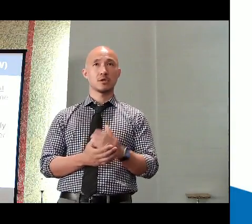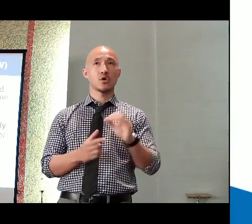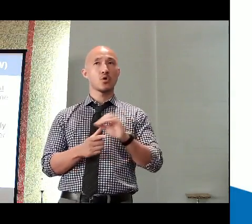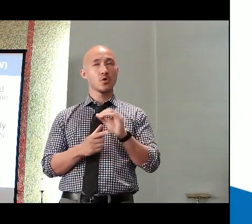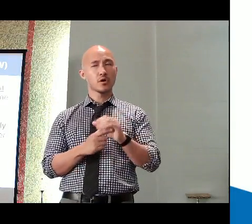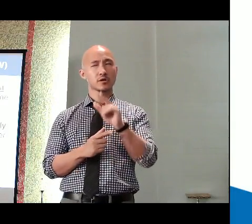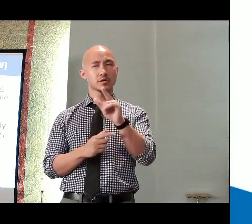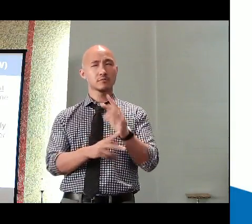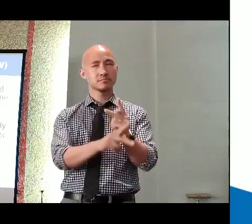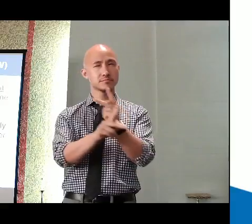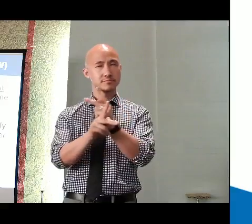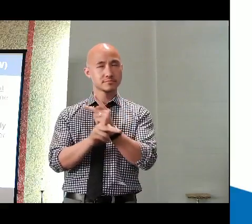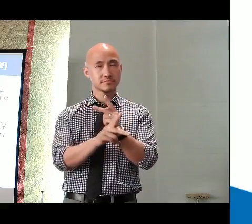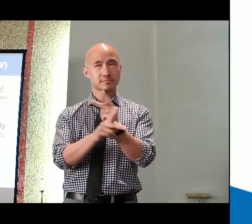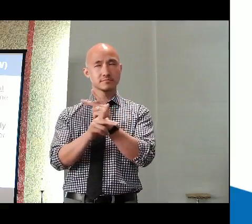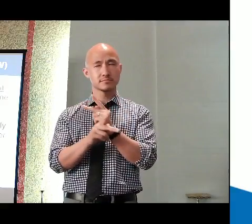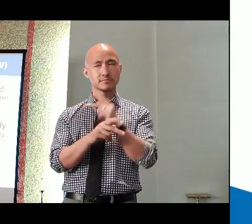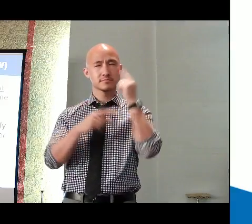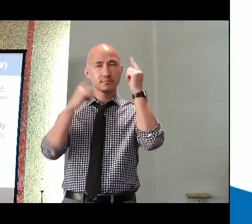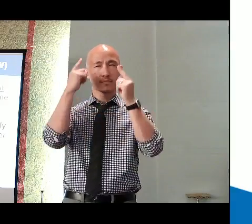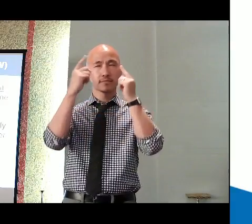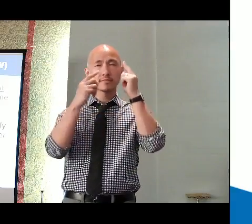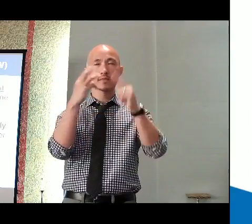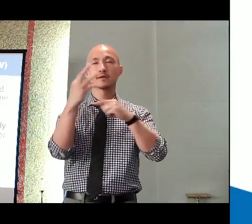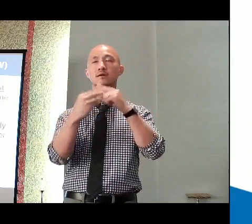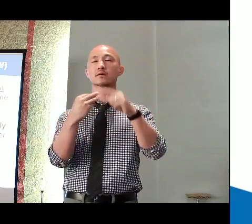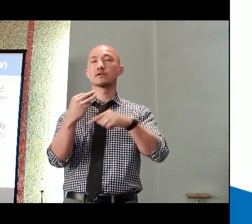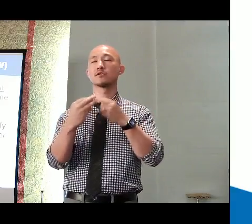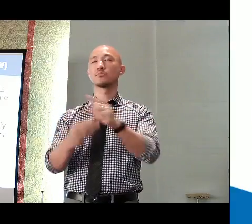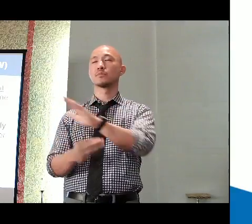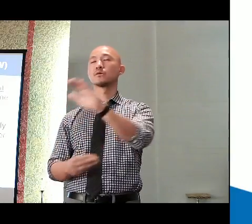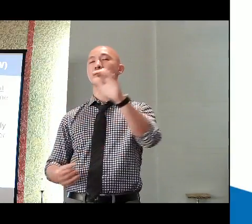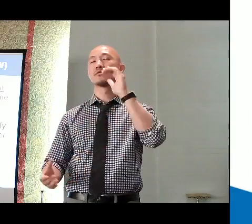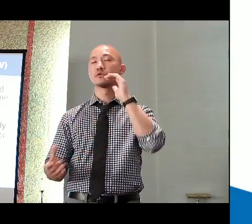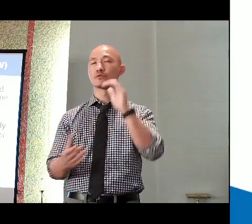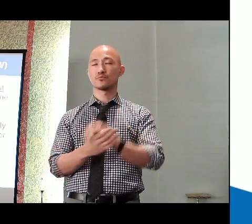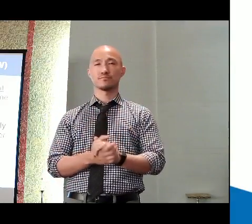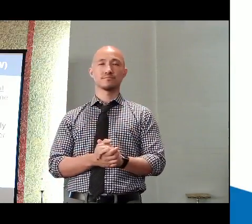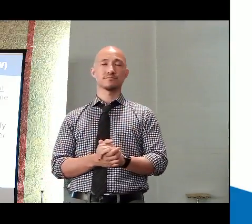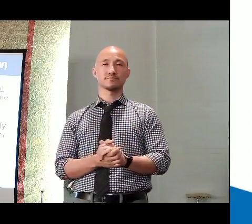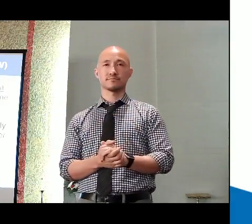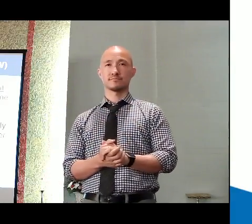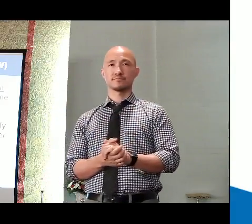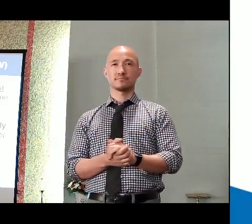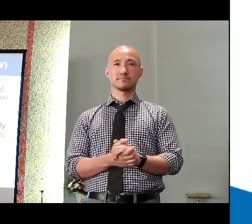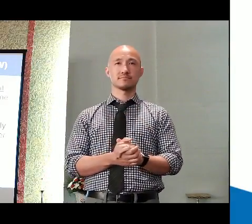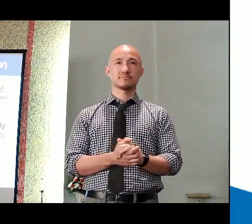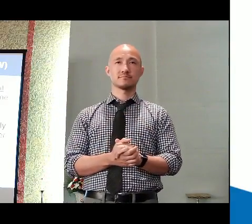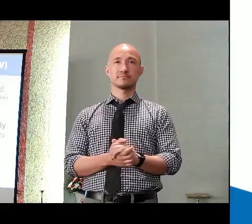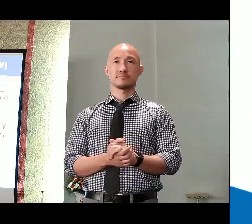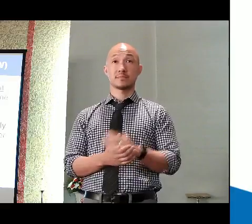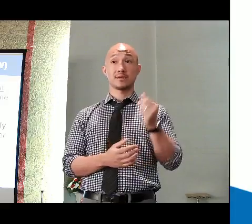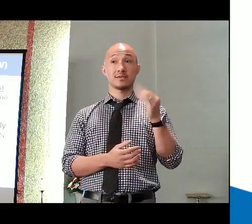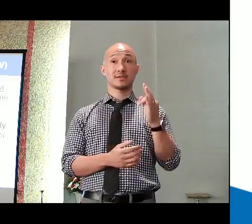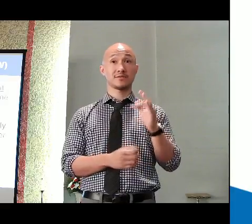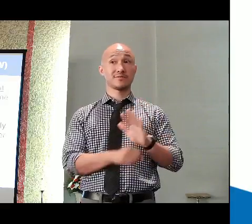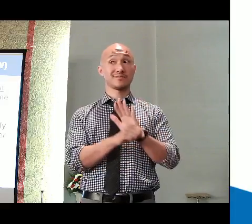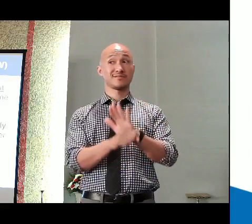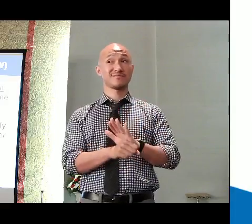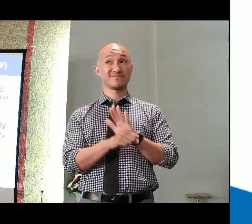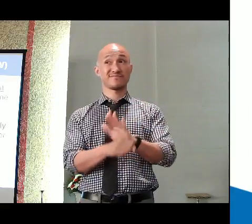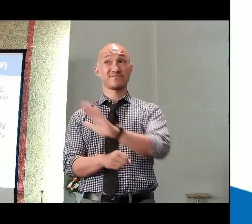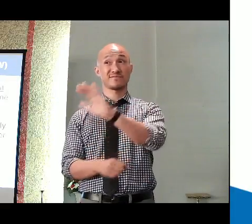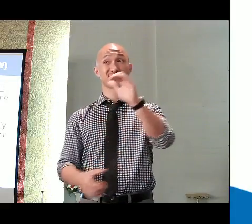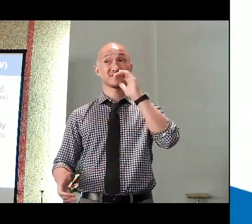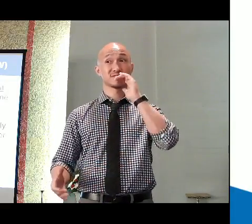considerate and live with her in an understanding way? If you don't get respect